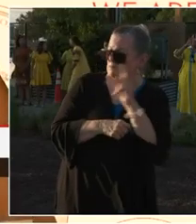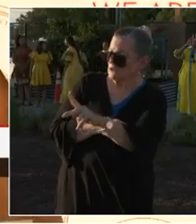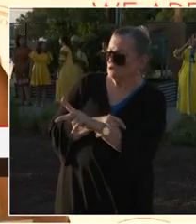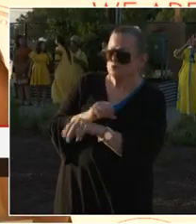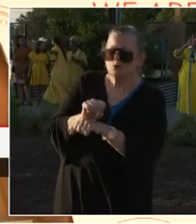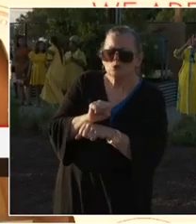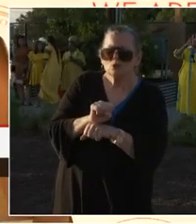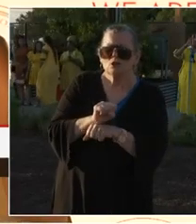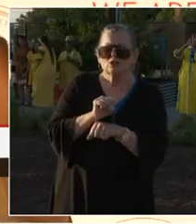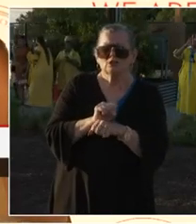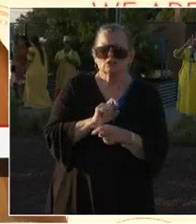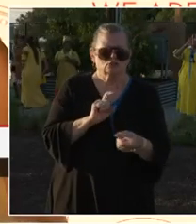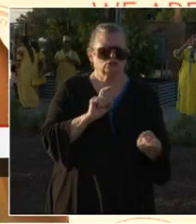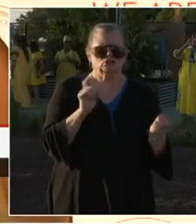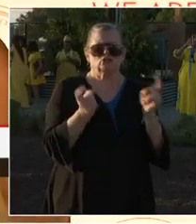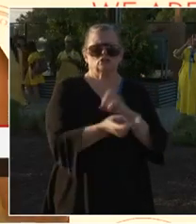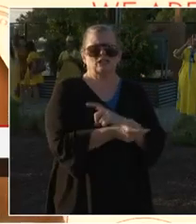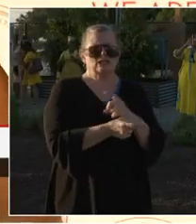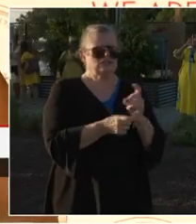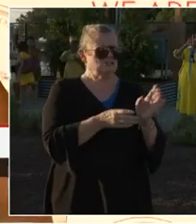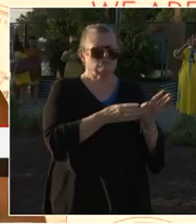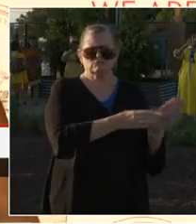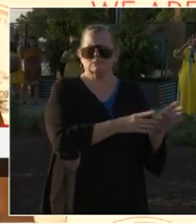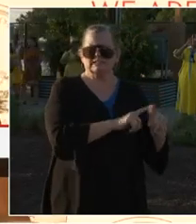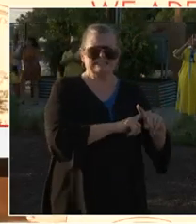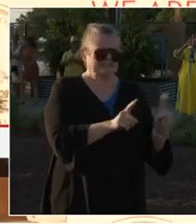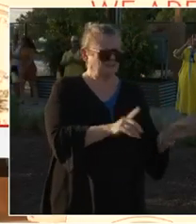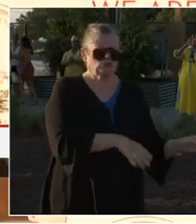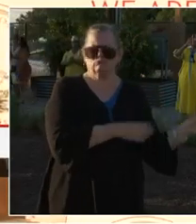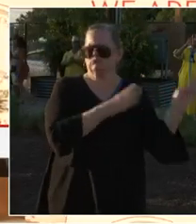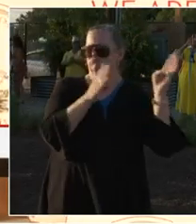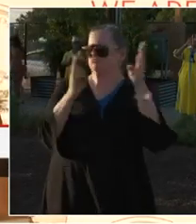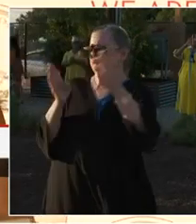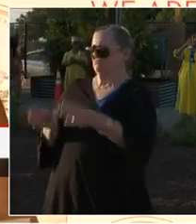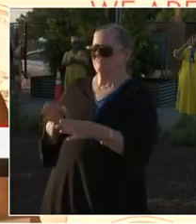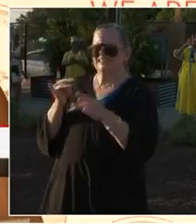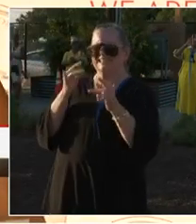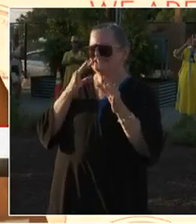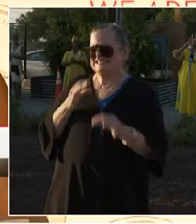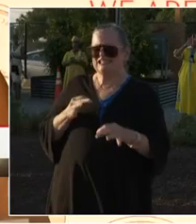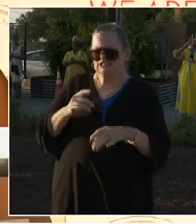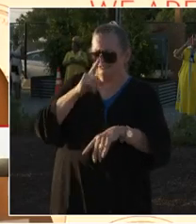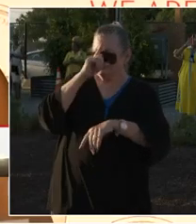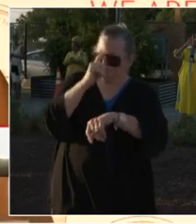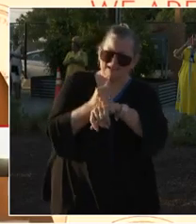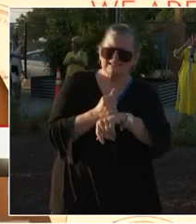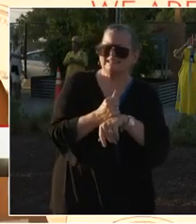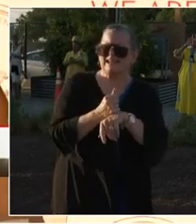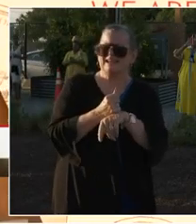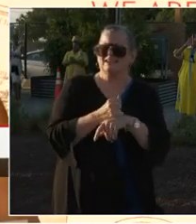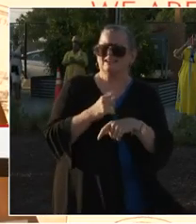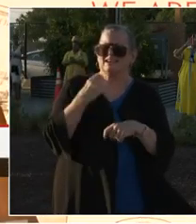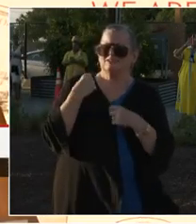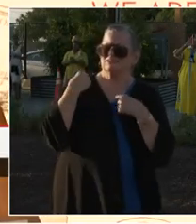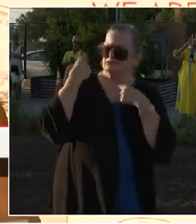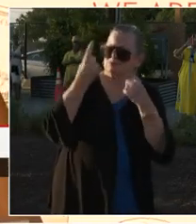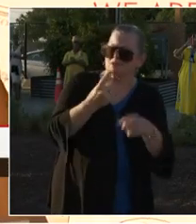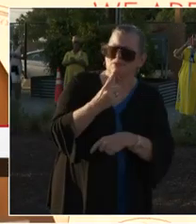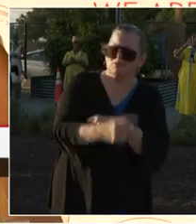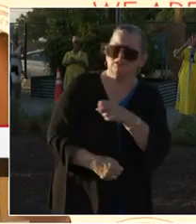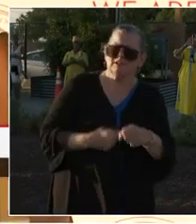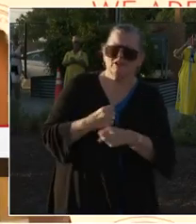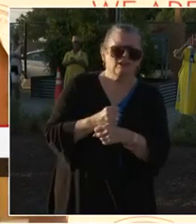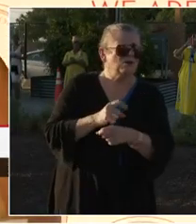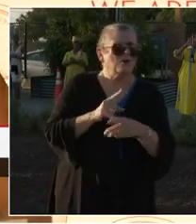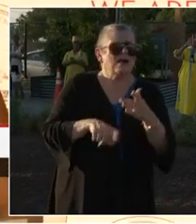changing careers because of decisions made in the last 2 years about how they show up in the workplace and what type